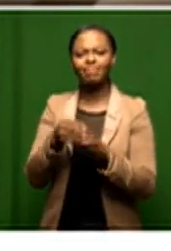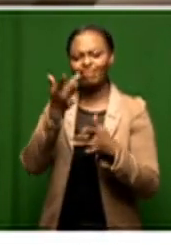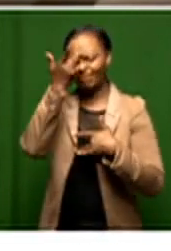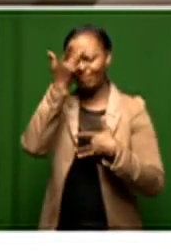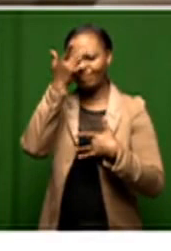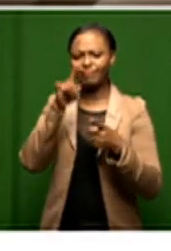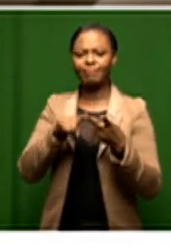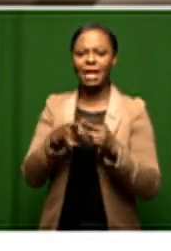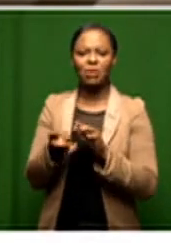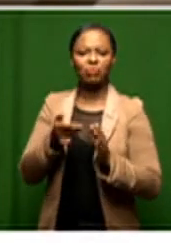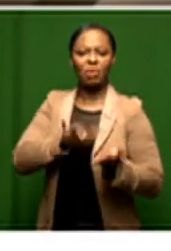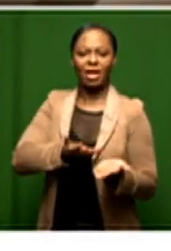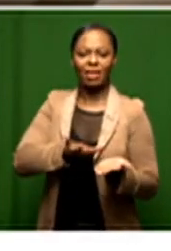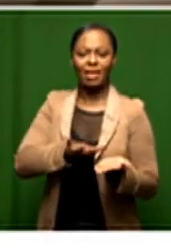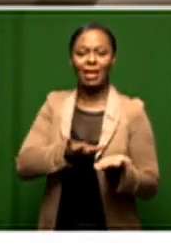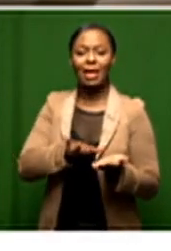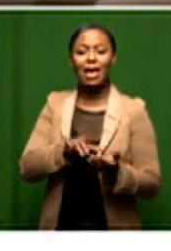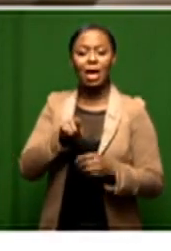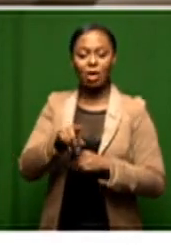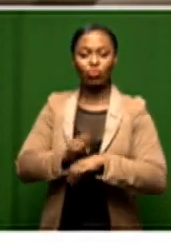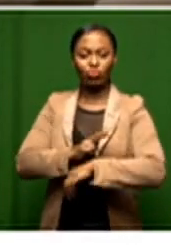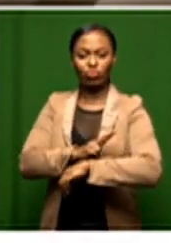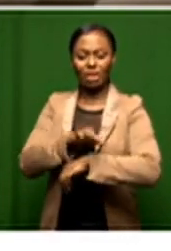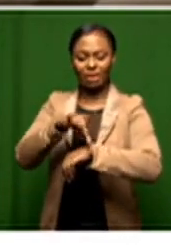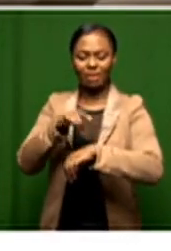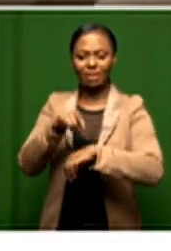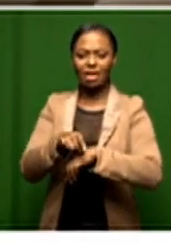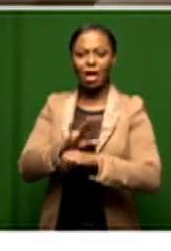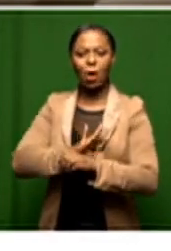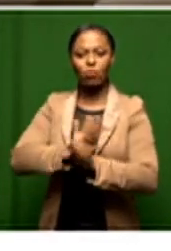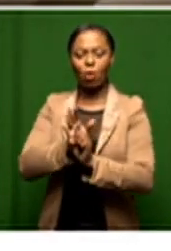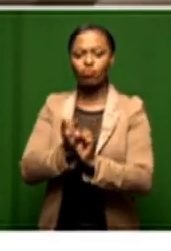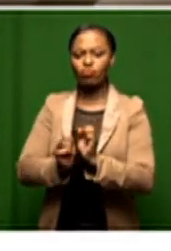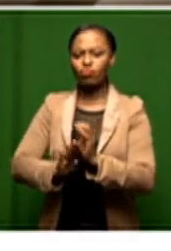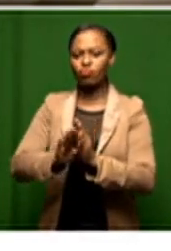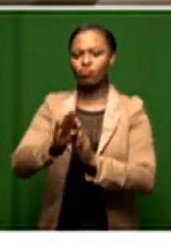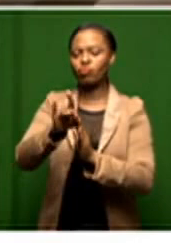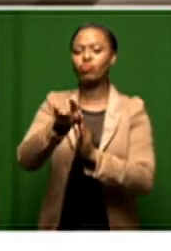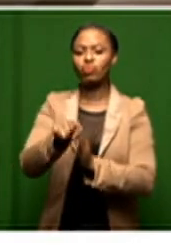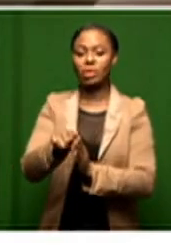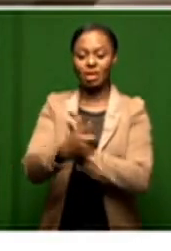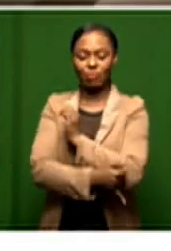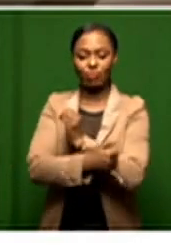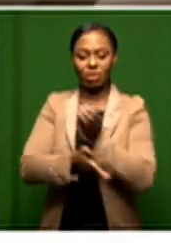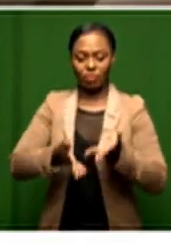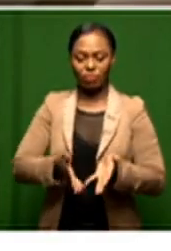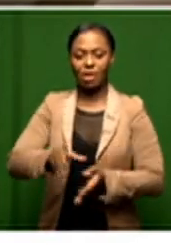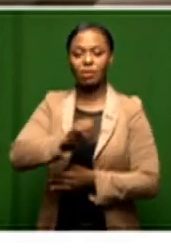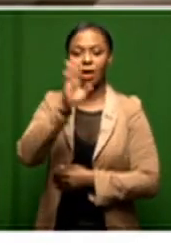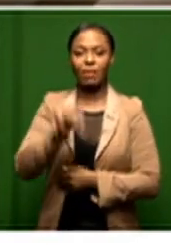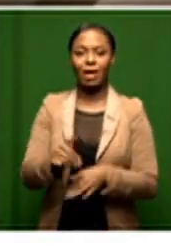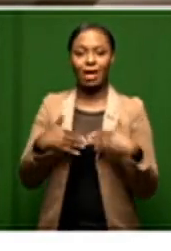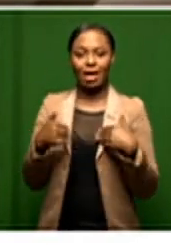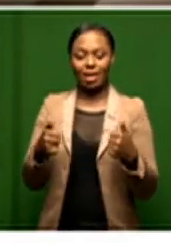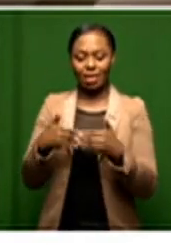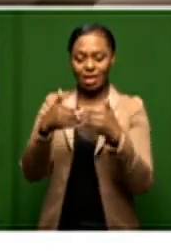unfortunately. The disease is really at a peak in the country at the moment. And our healthcare infrastructure is